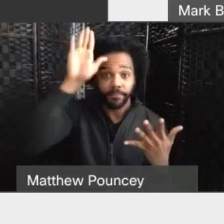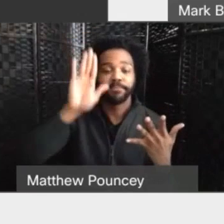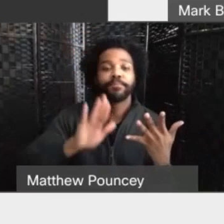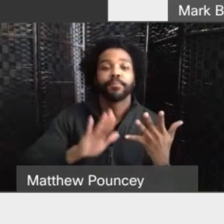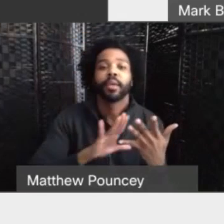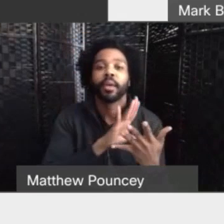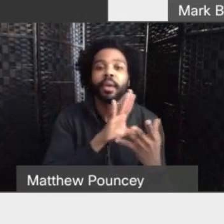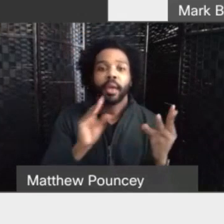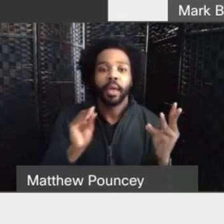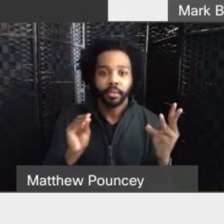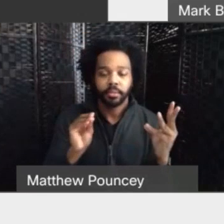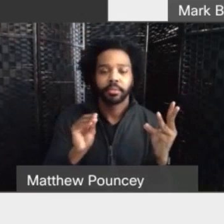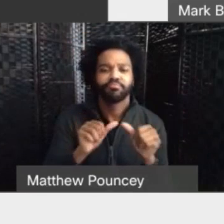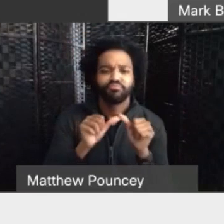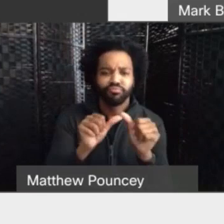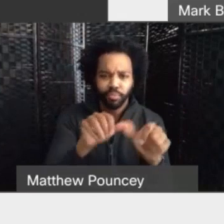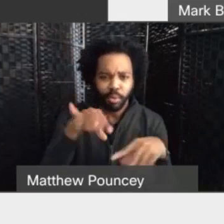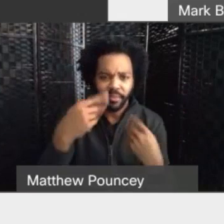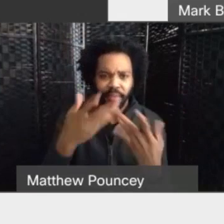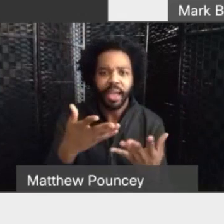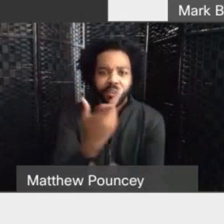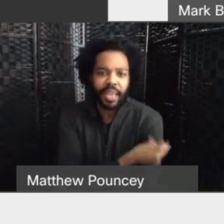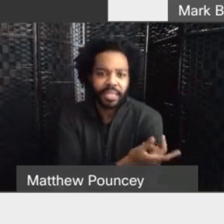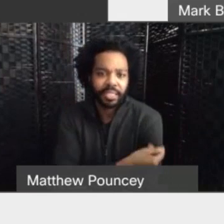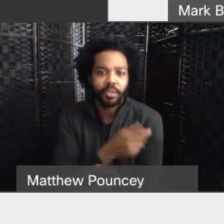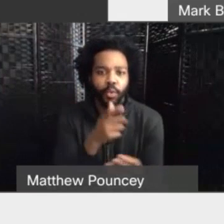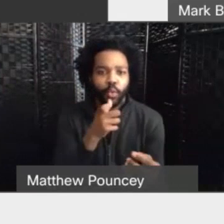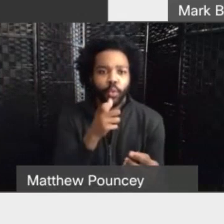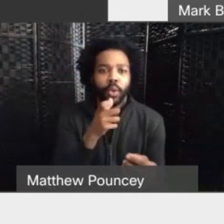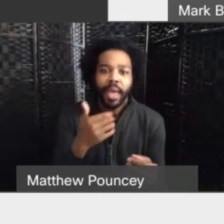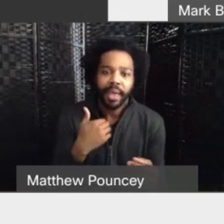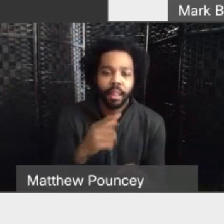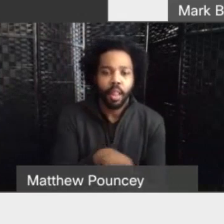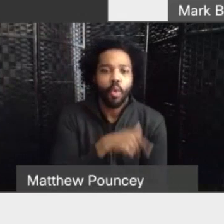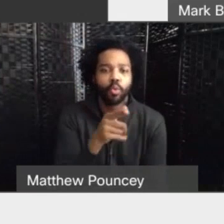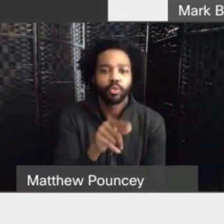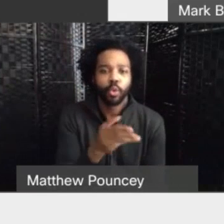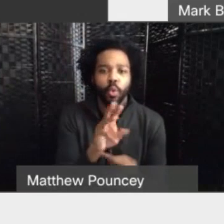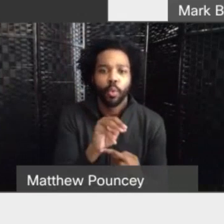and continuing to provide the vaccine to people in long-term care facilities,